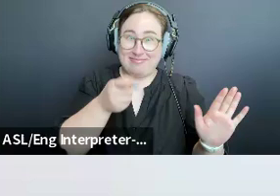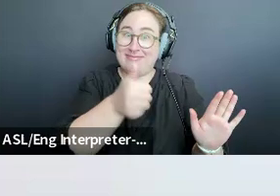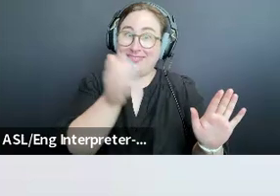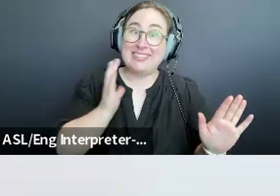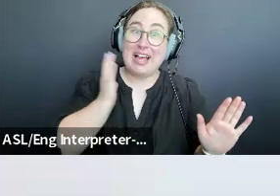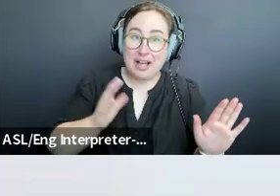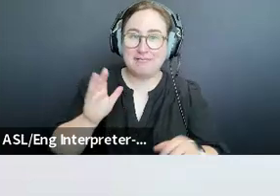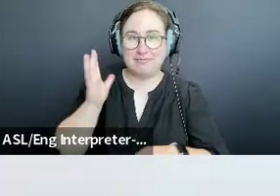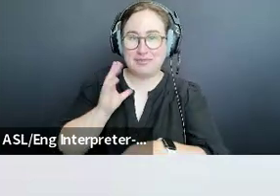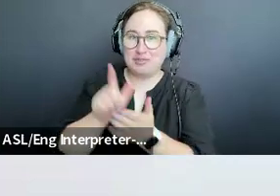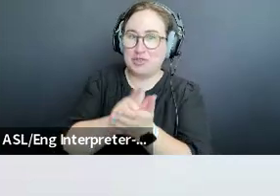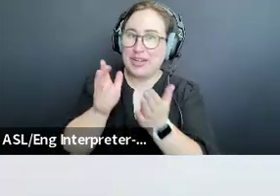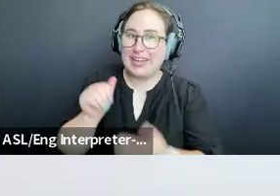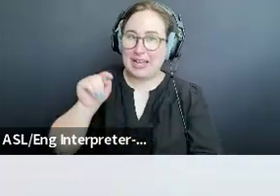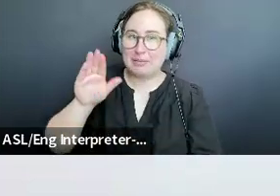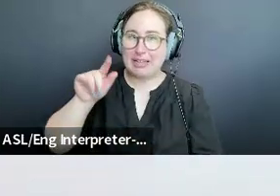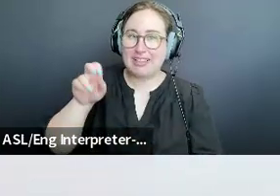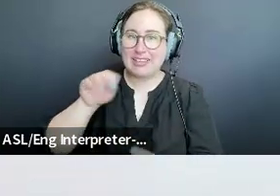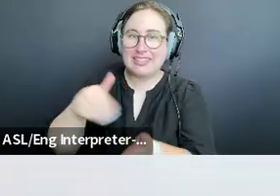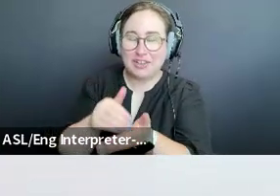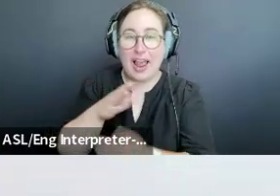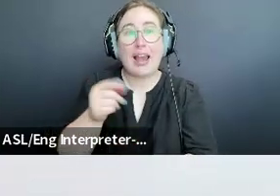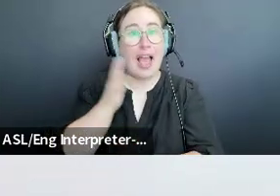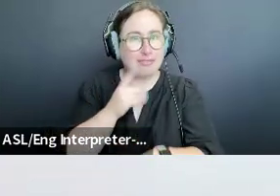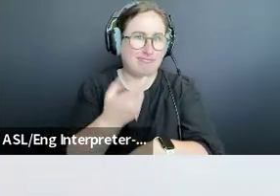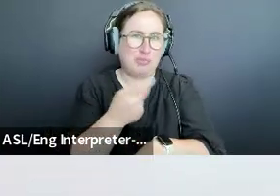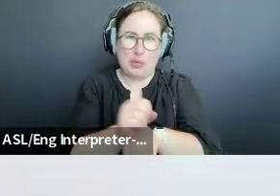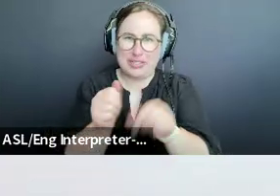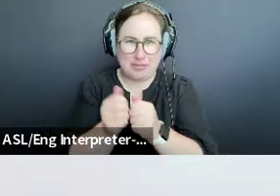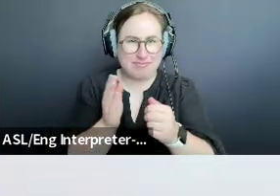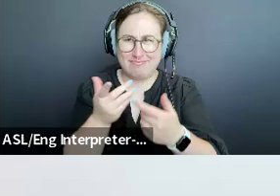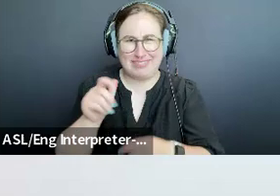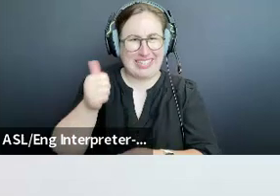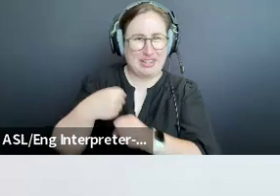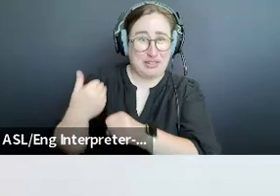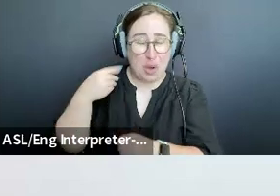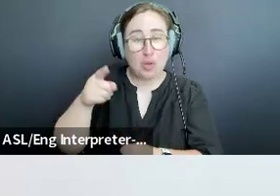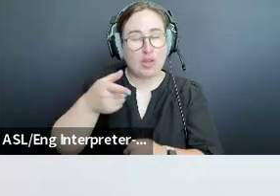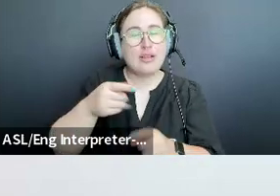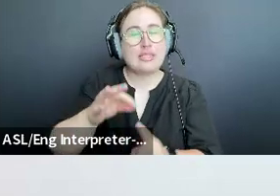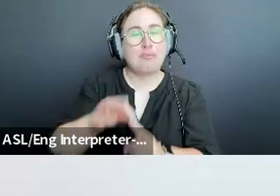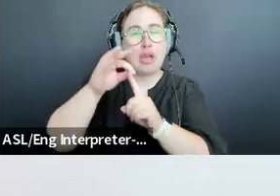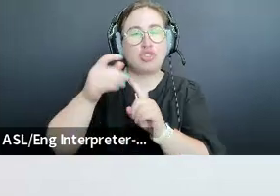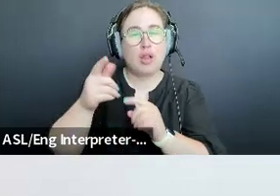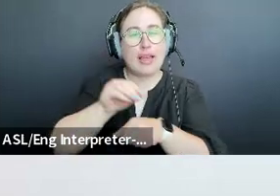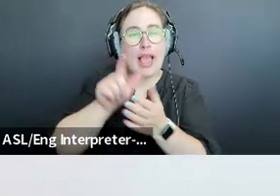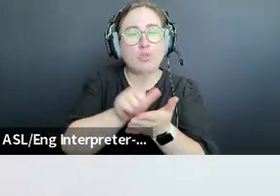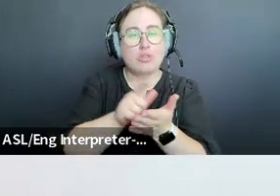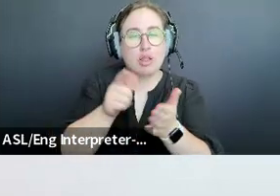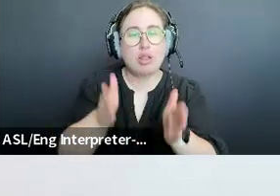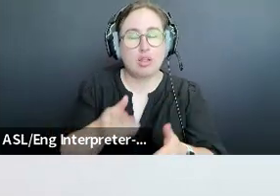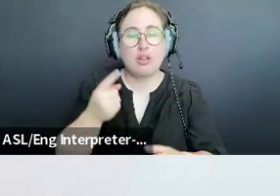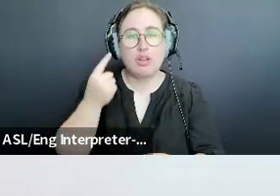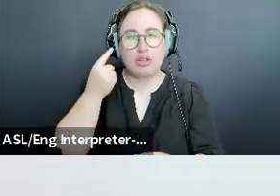Bazelon Center attorney, and I had the pleasure of working with her over a decade ago when she was special counsel for Olmstead enforcement in the Civil